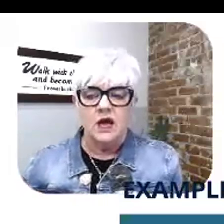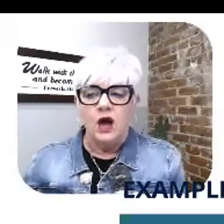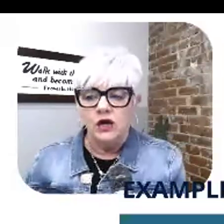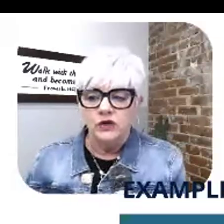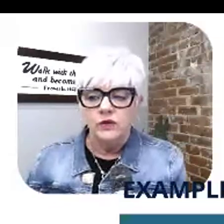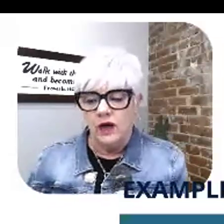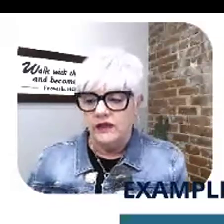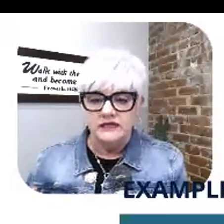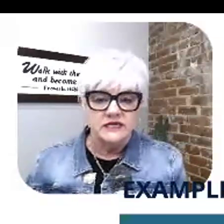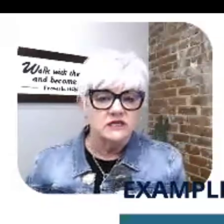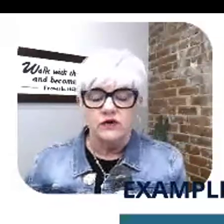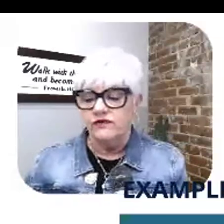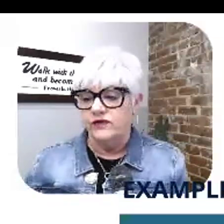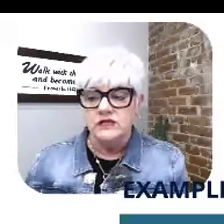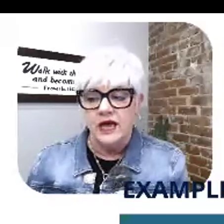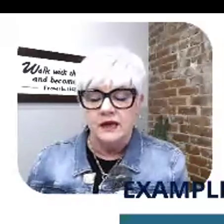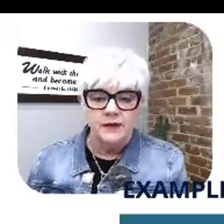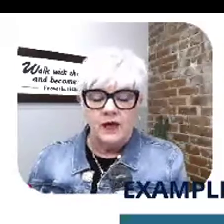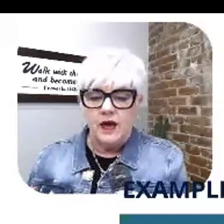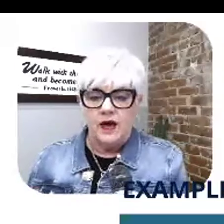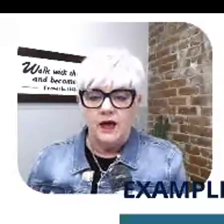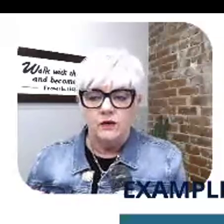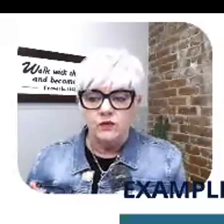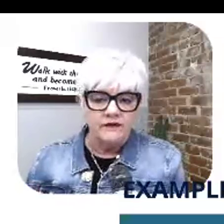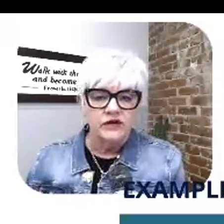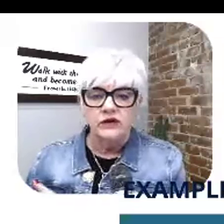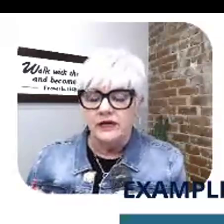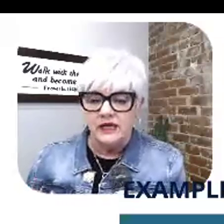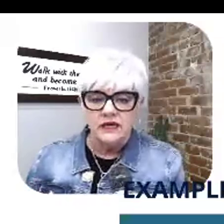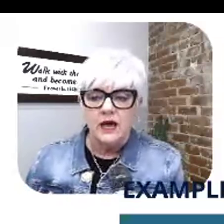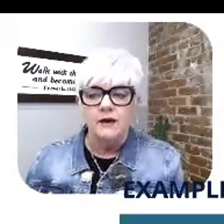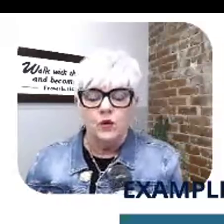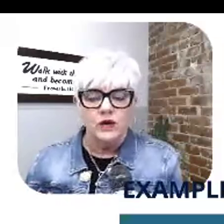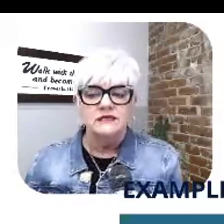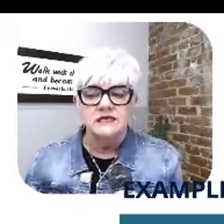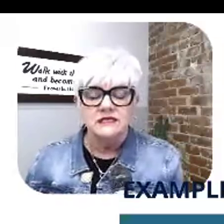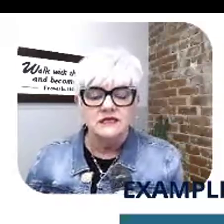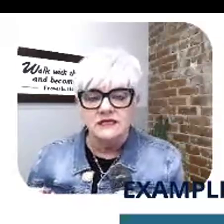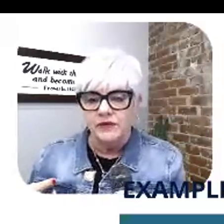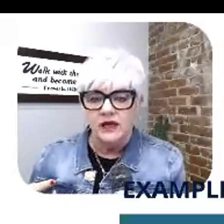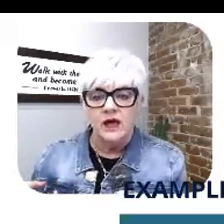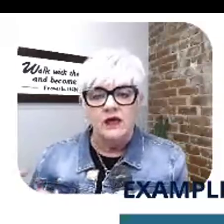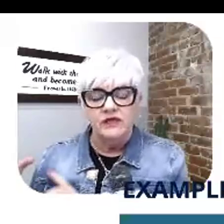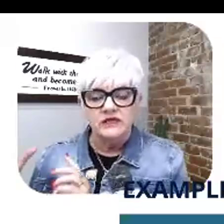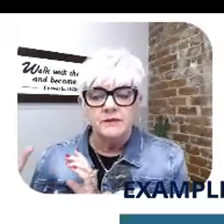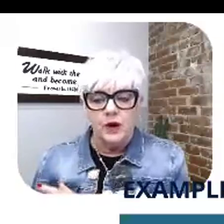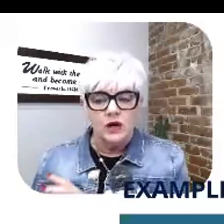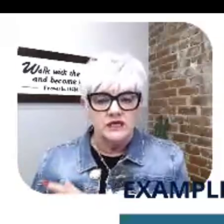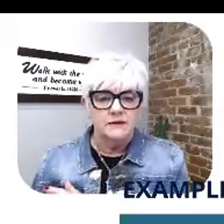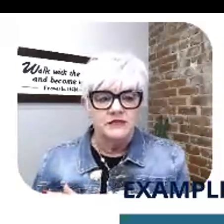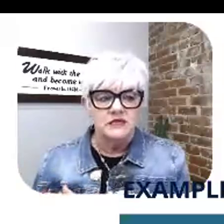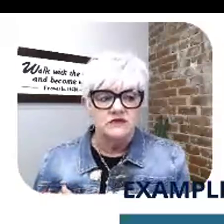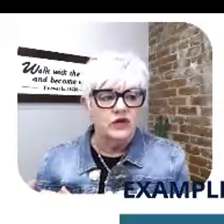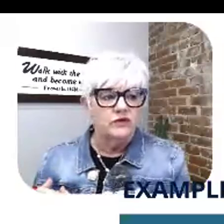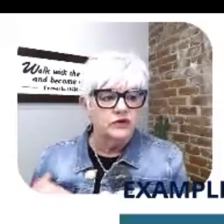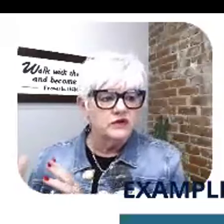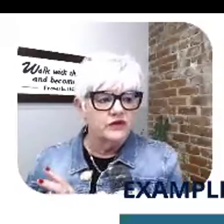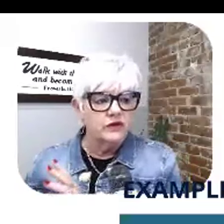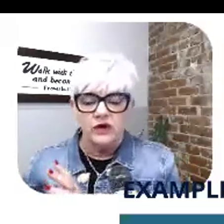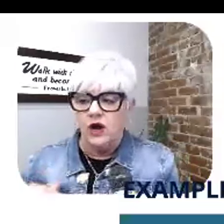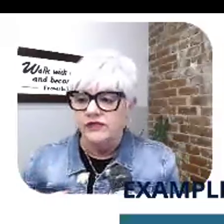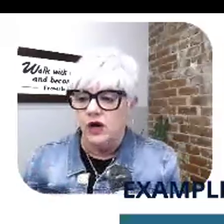business. Is this your full-time revenue and income, or is this something that is a part-time business for you?